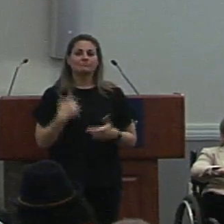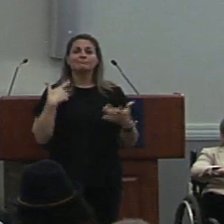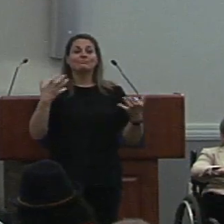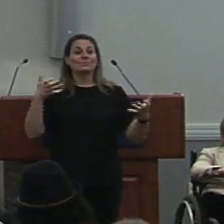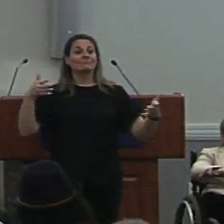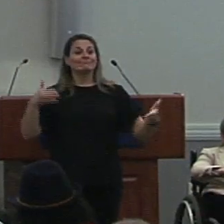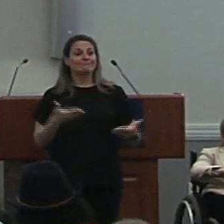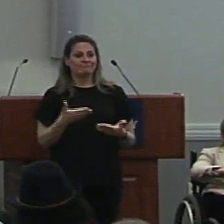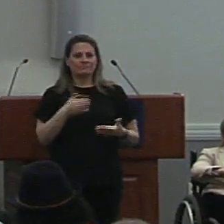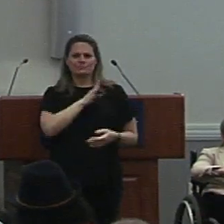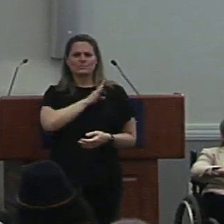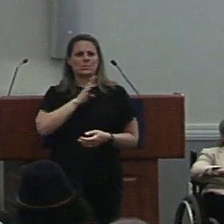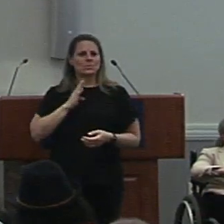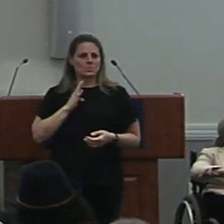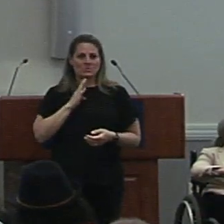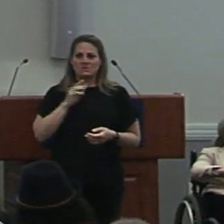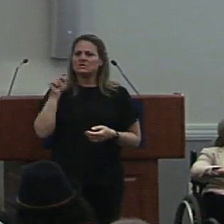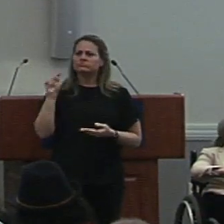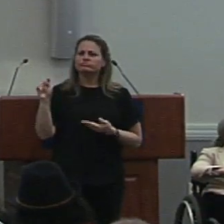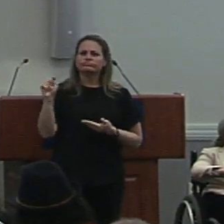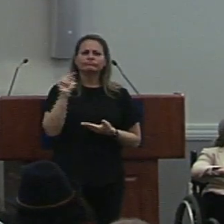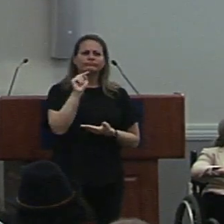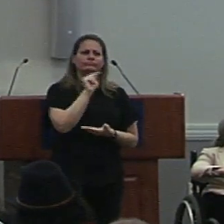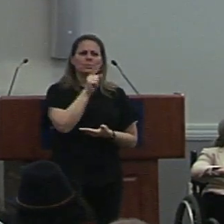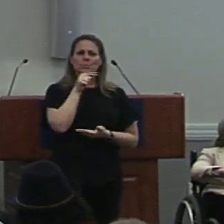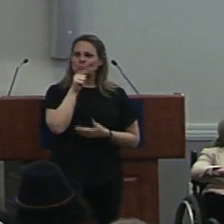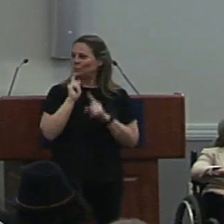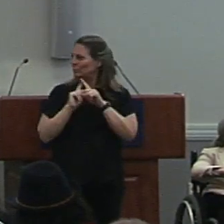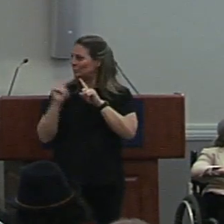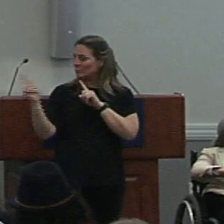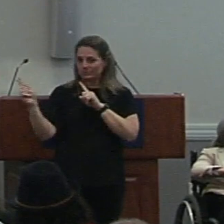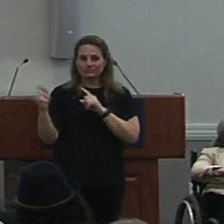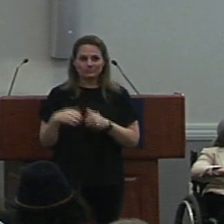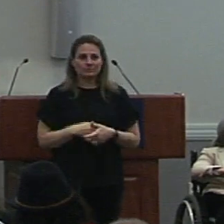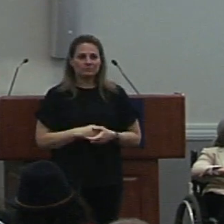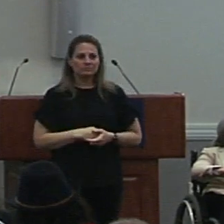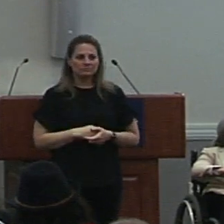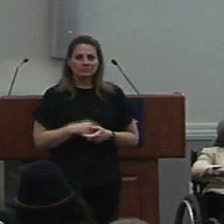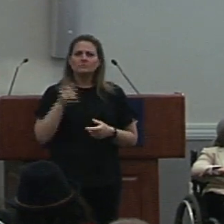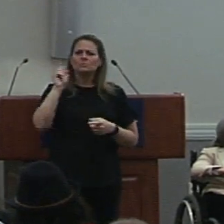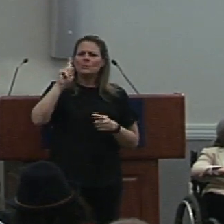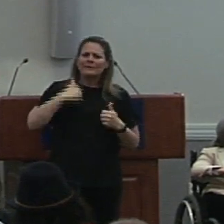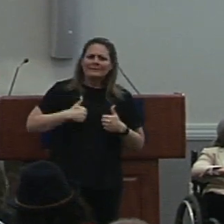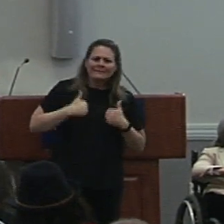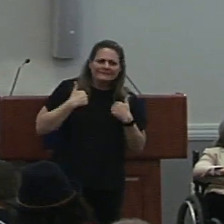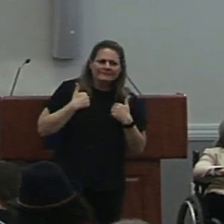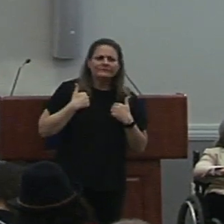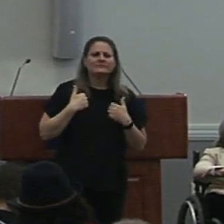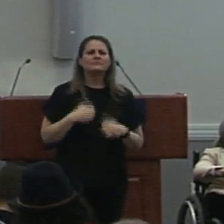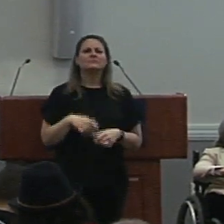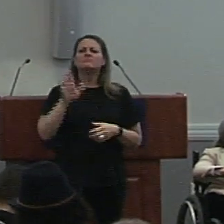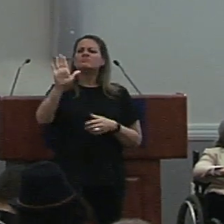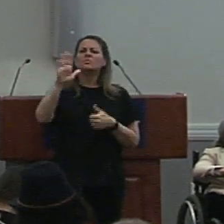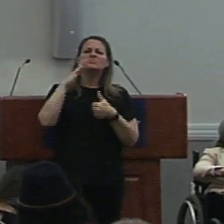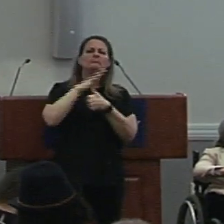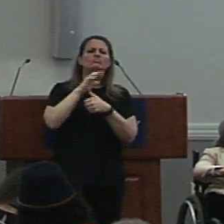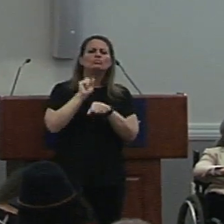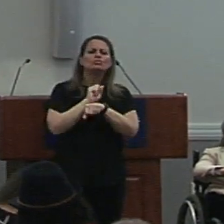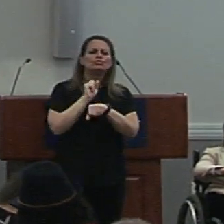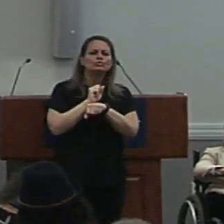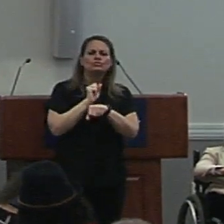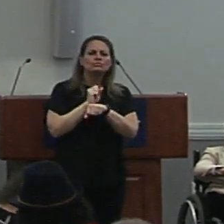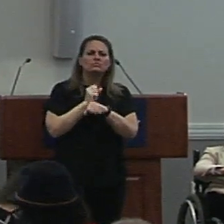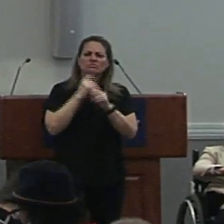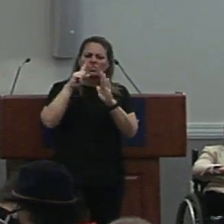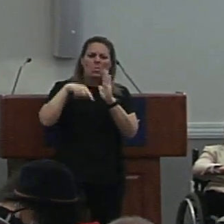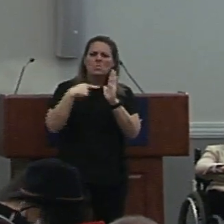introduce themselves by name, tell us what neighborhood they live in, and tell us one of their big priorities that they like to work on in their work as an